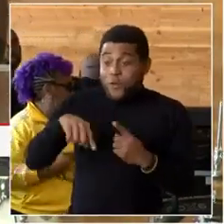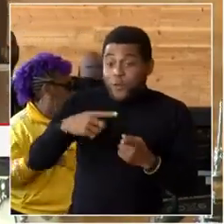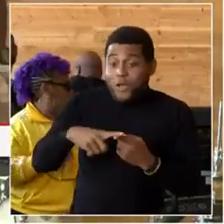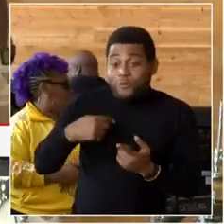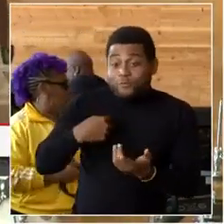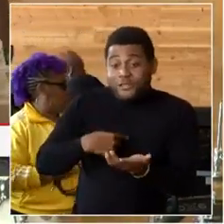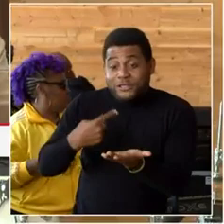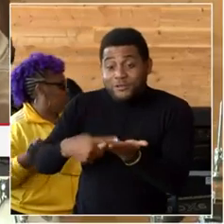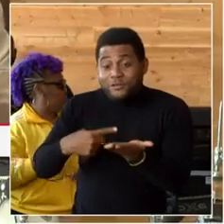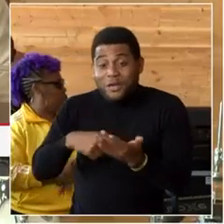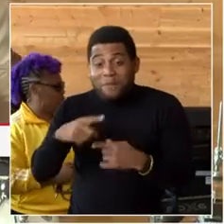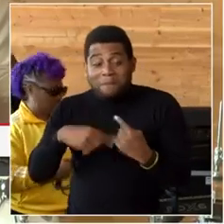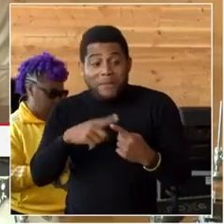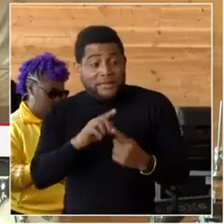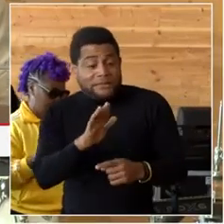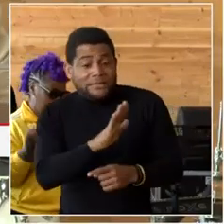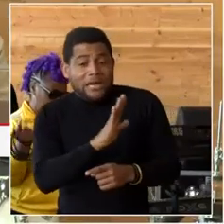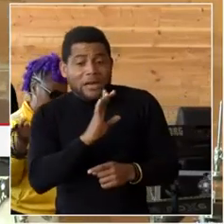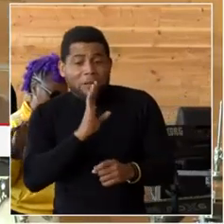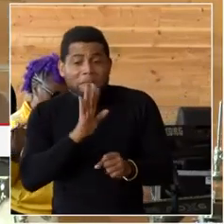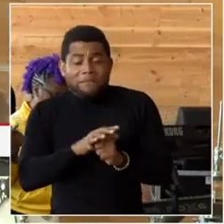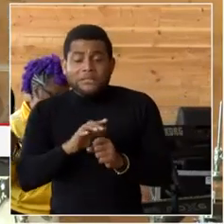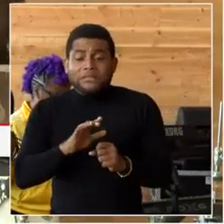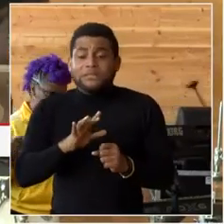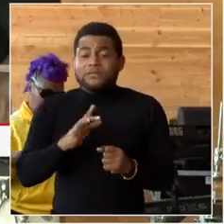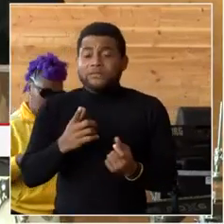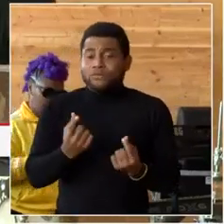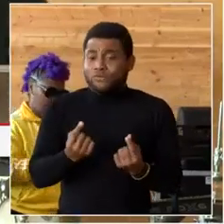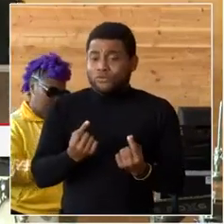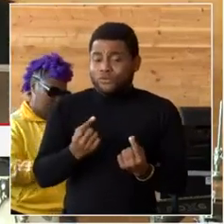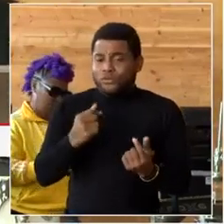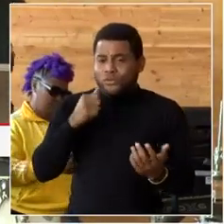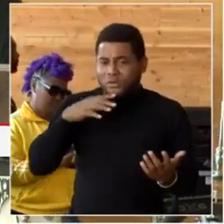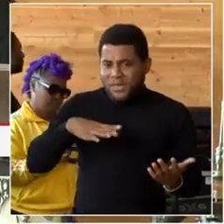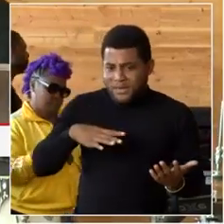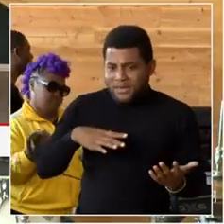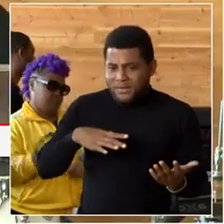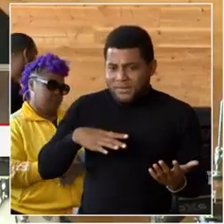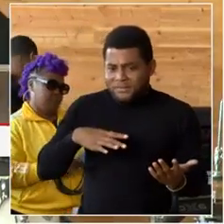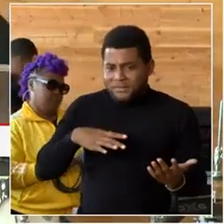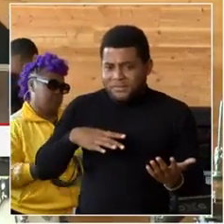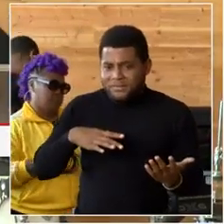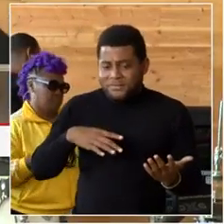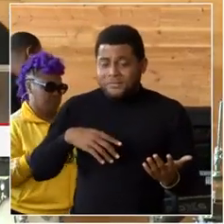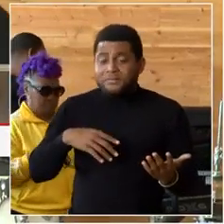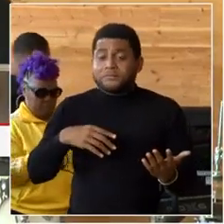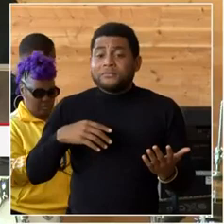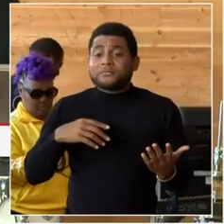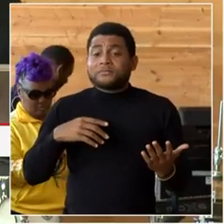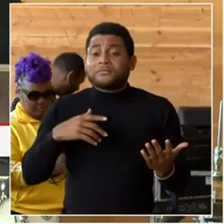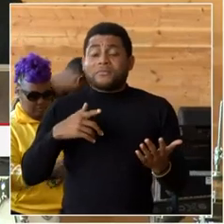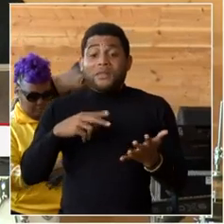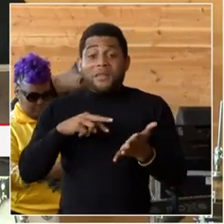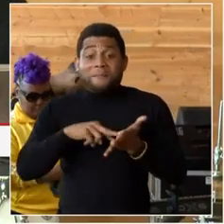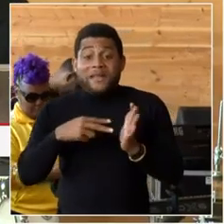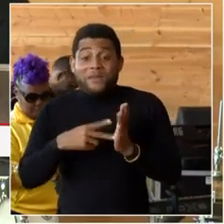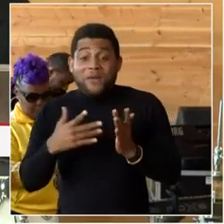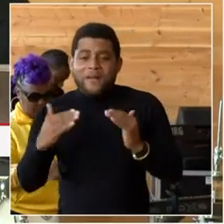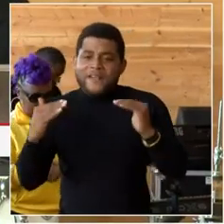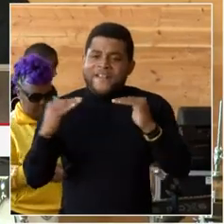her commitment to women, we're talking about the equivalent of just last